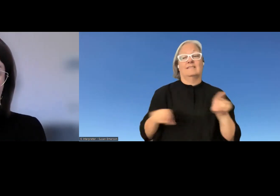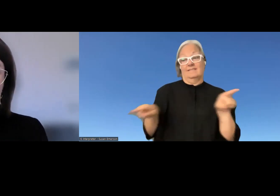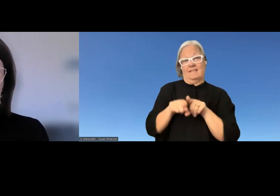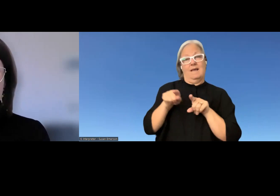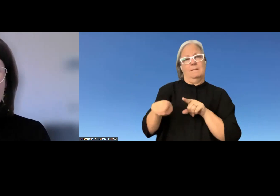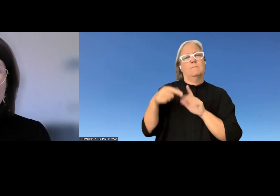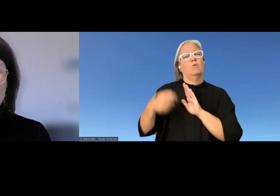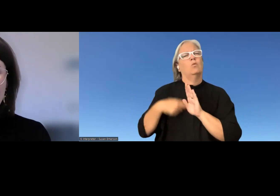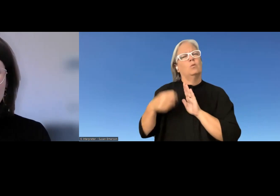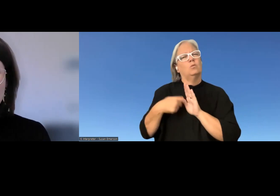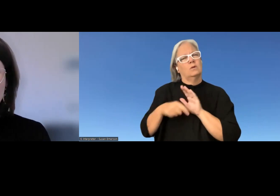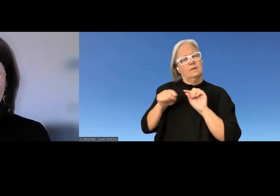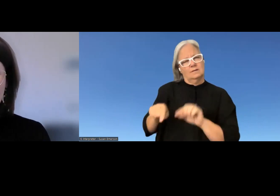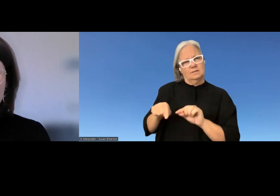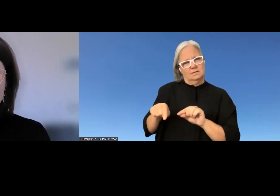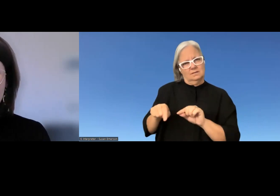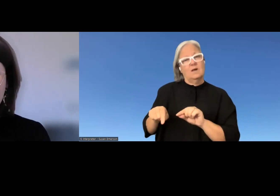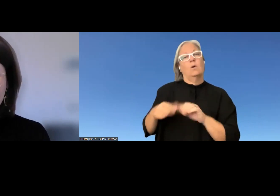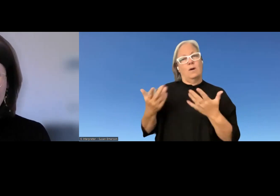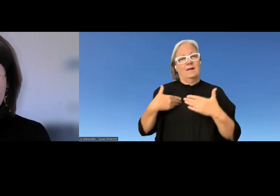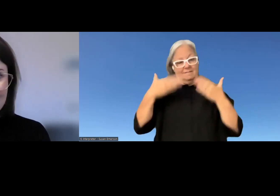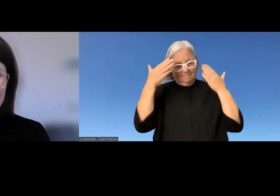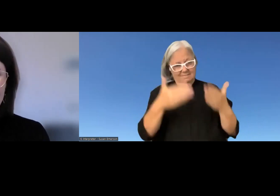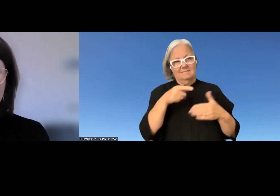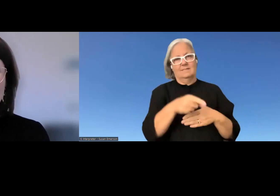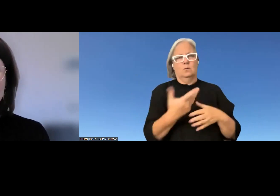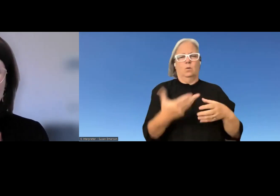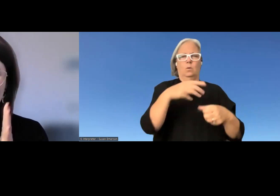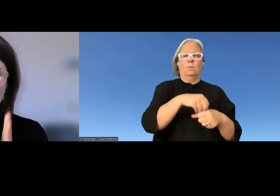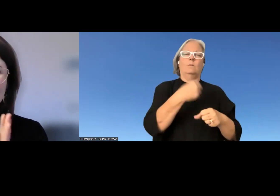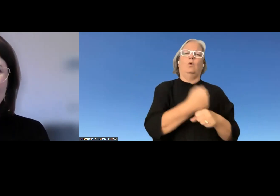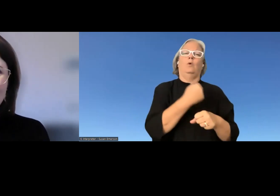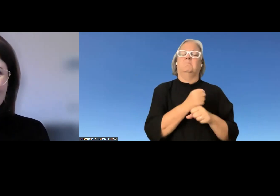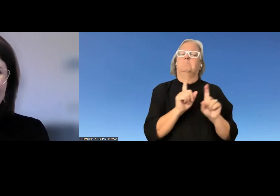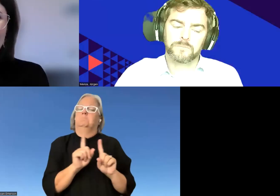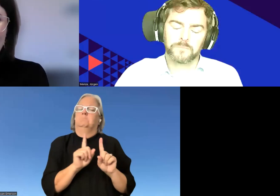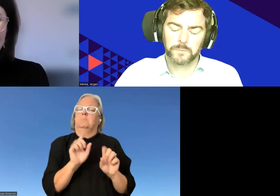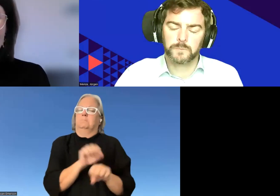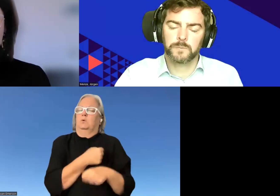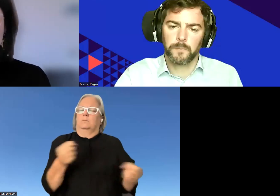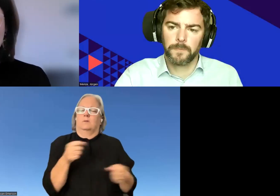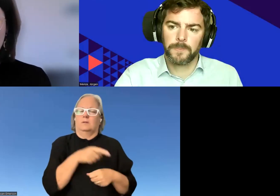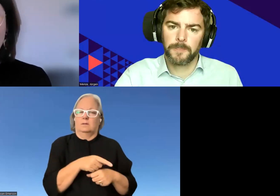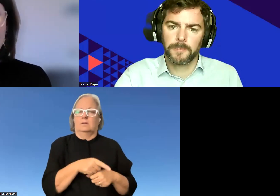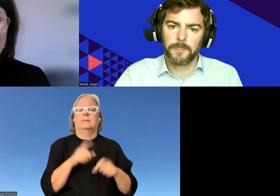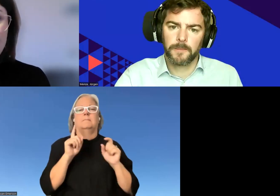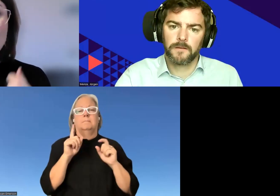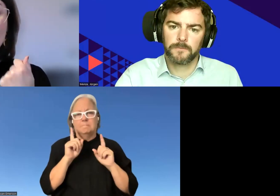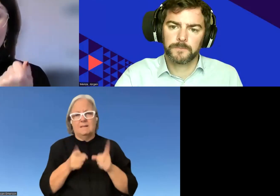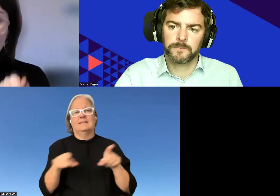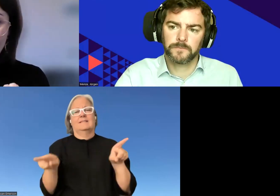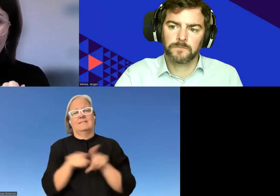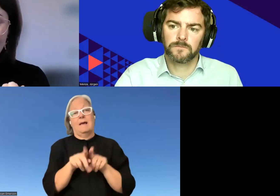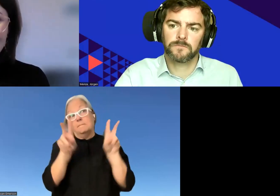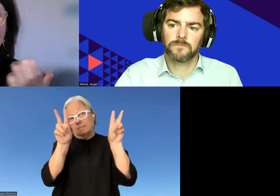year where we focus on inclusive employment, and this is not possible. So it needs to be in the same topic. But of course,